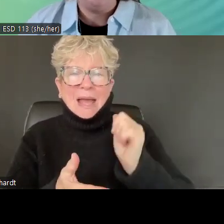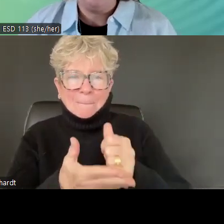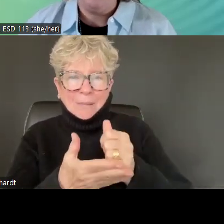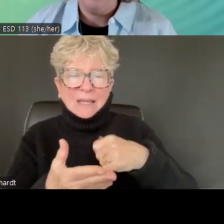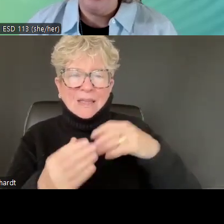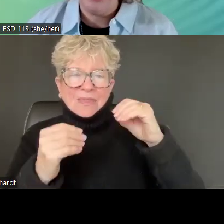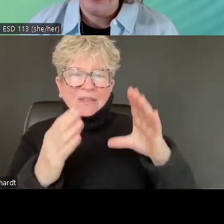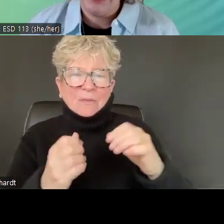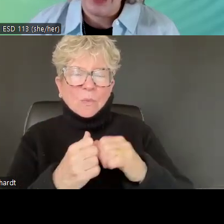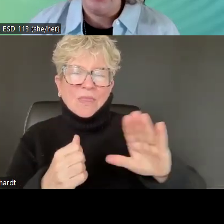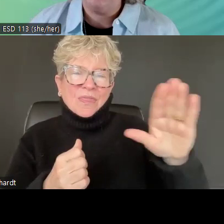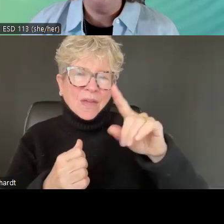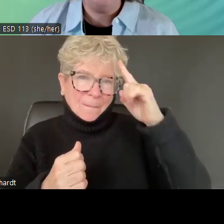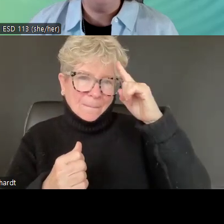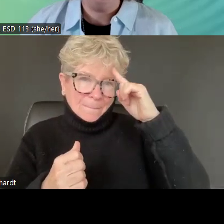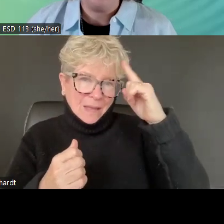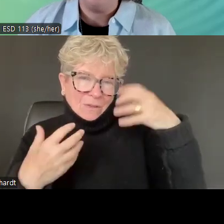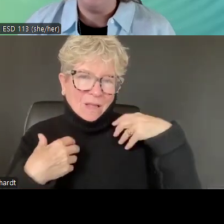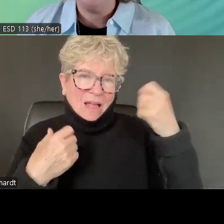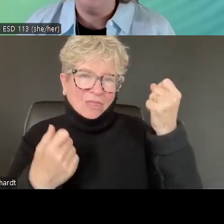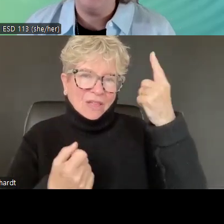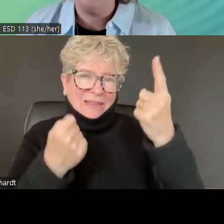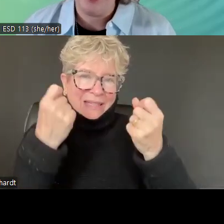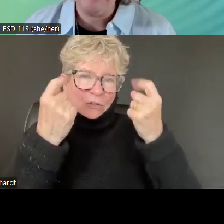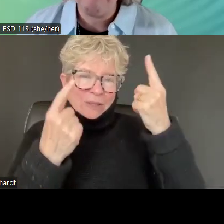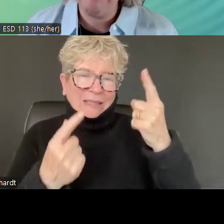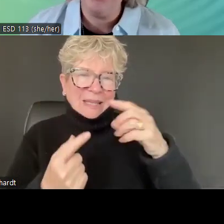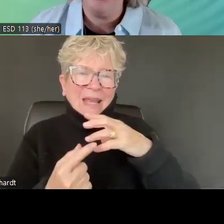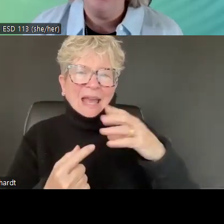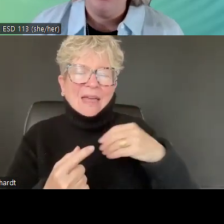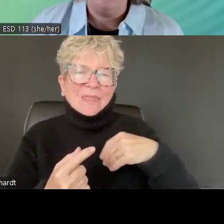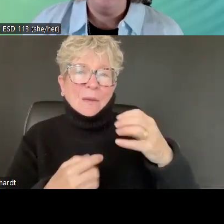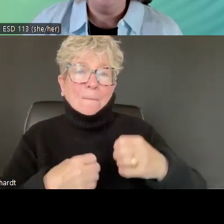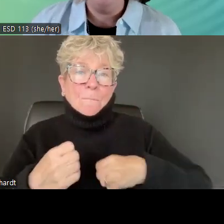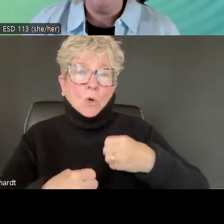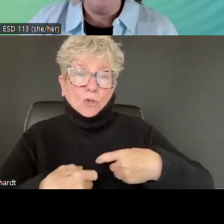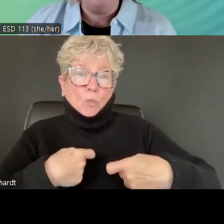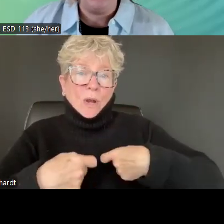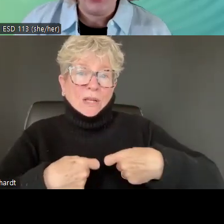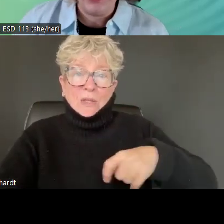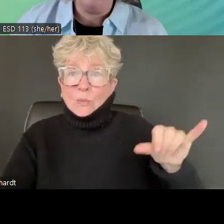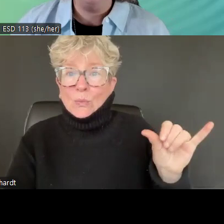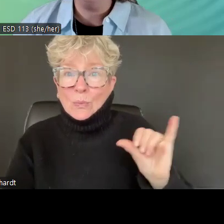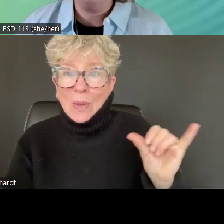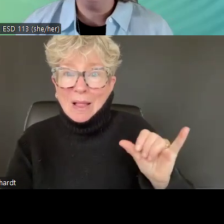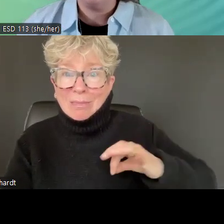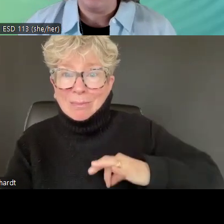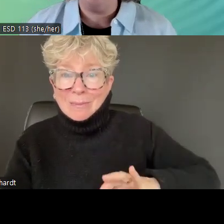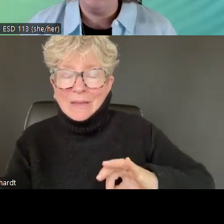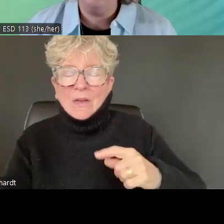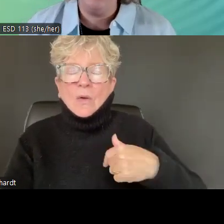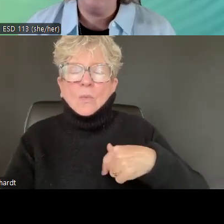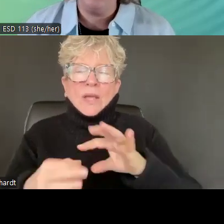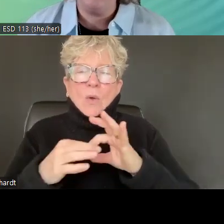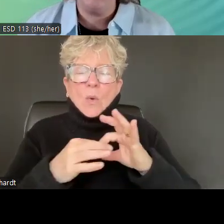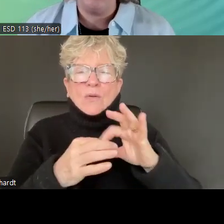their mental health literacy and emotional regulation as well. We coordinate with the school staff